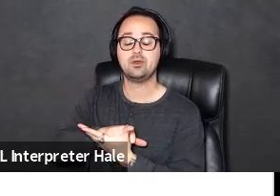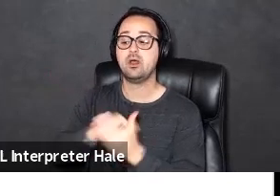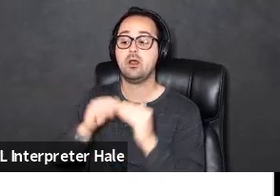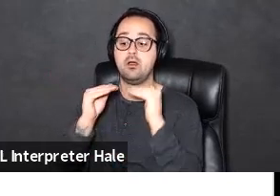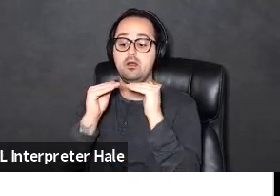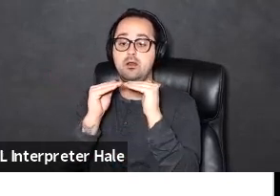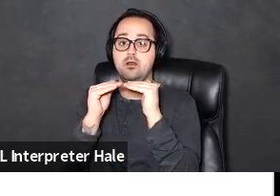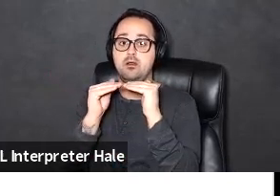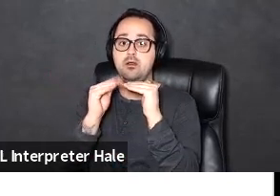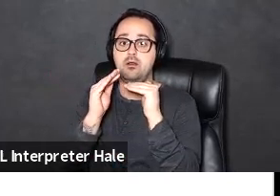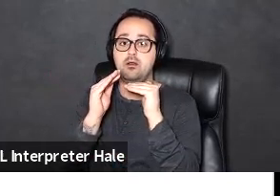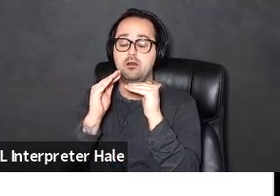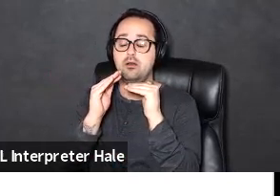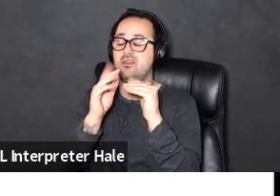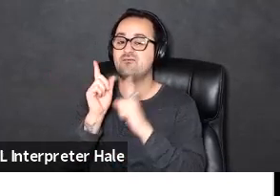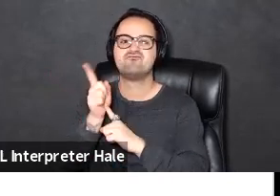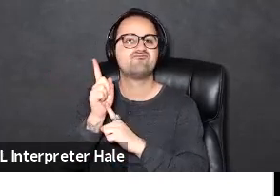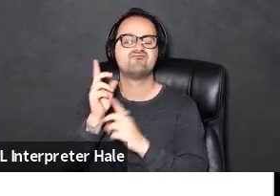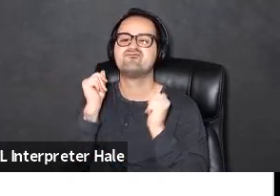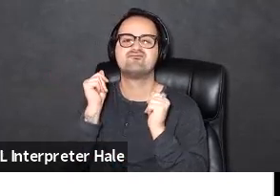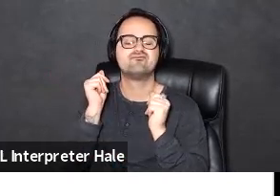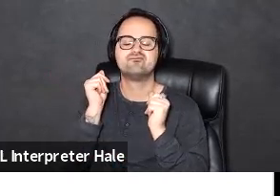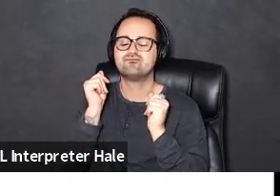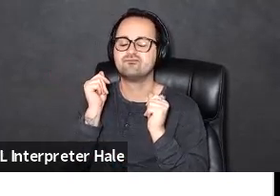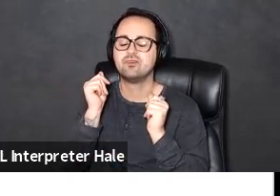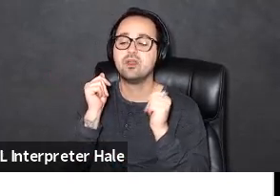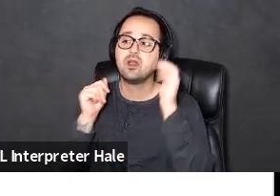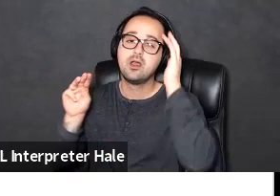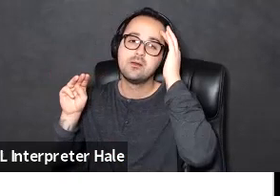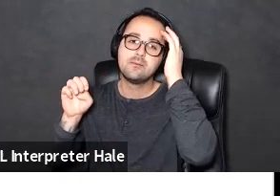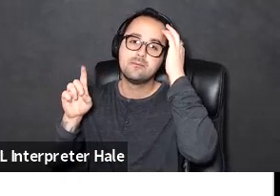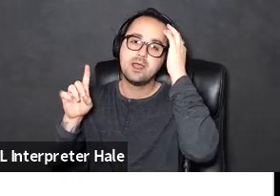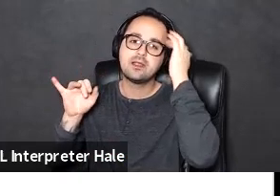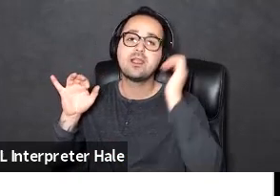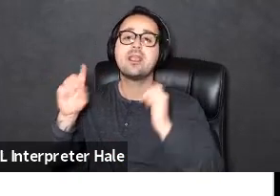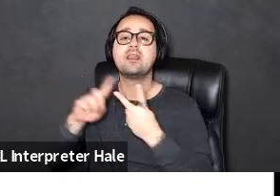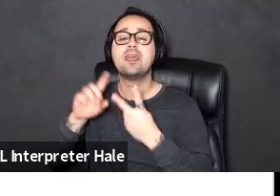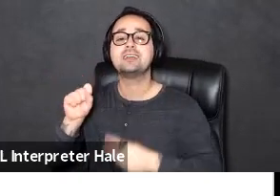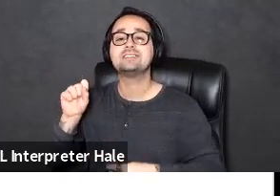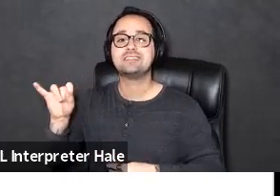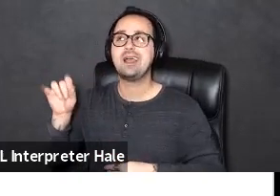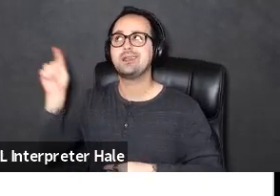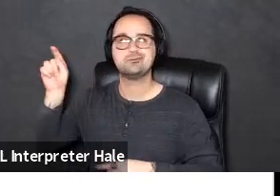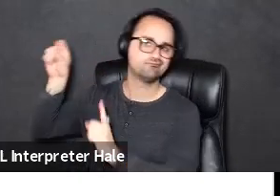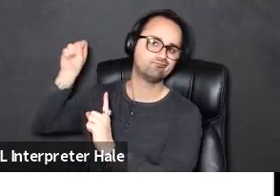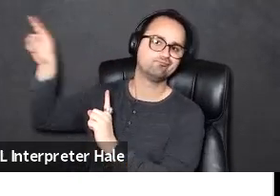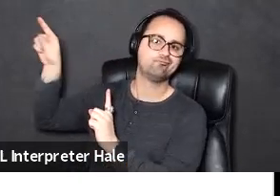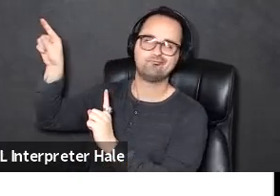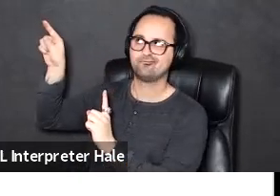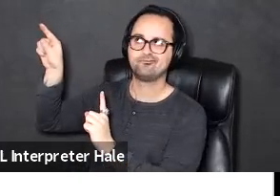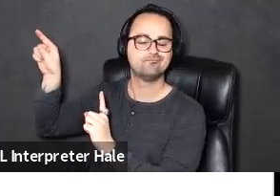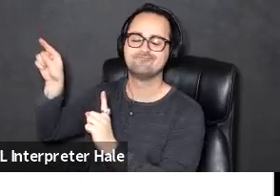goes over $100,000, you now trip the Medicaid and SSI wire and says now you're no